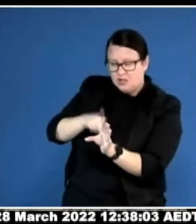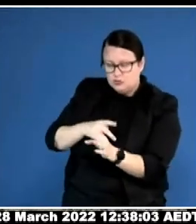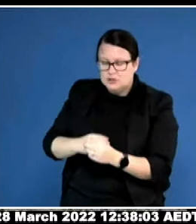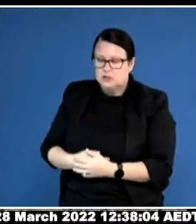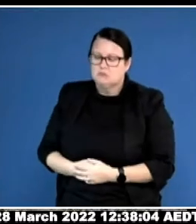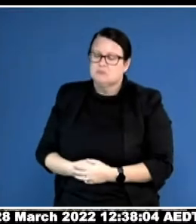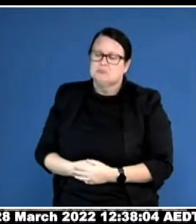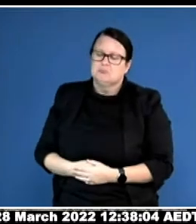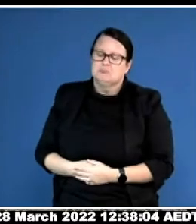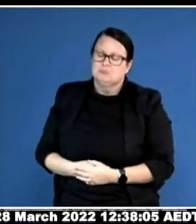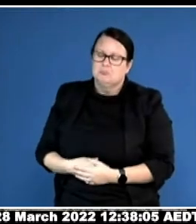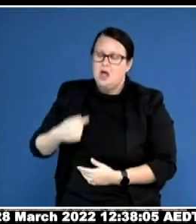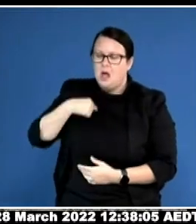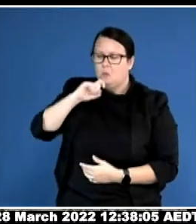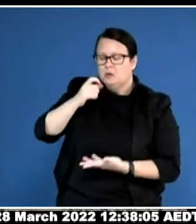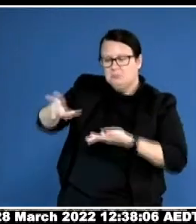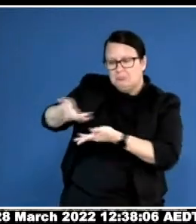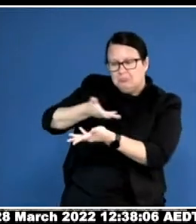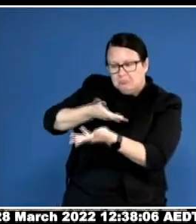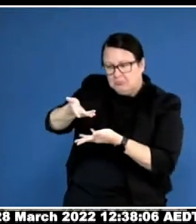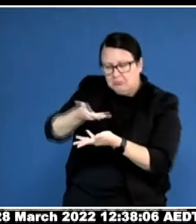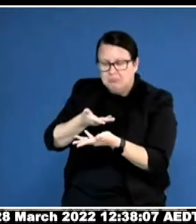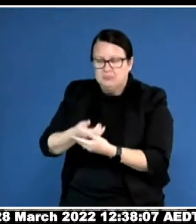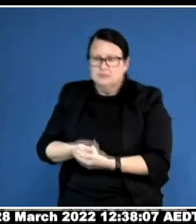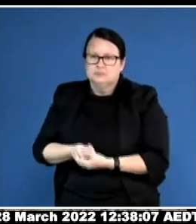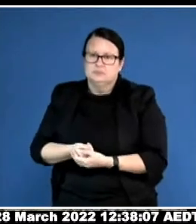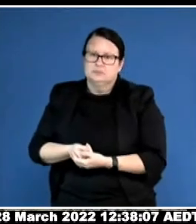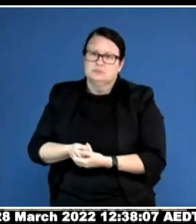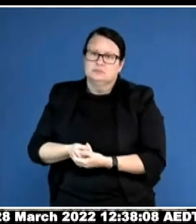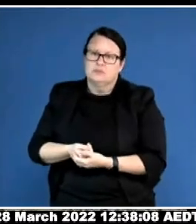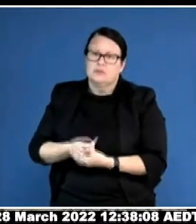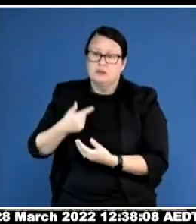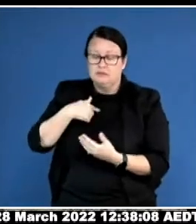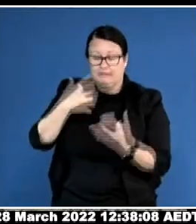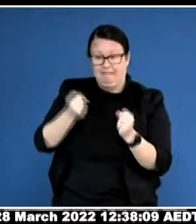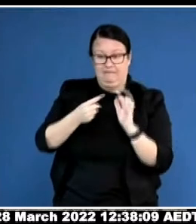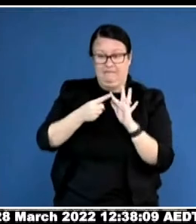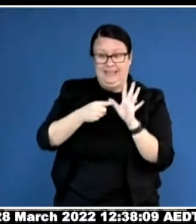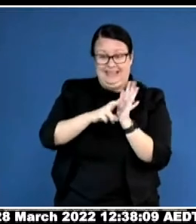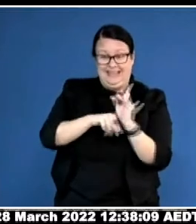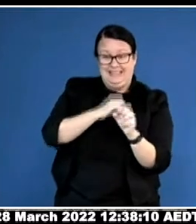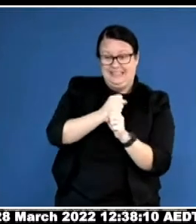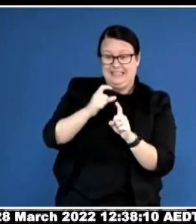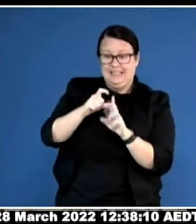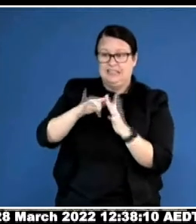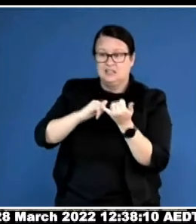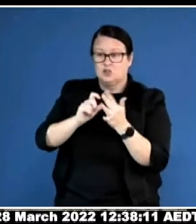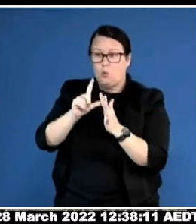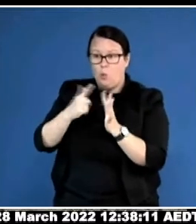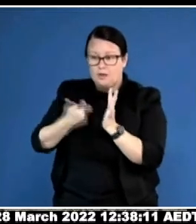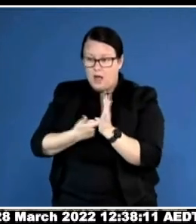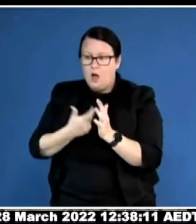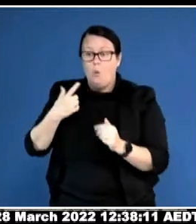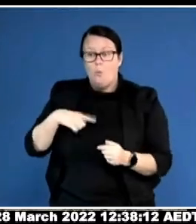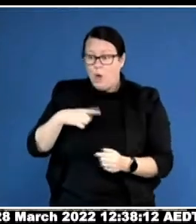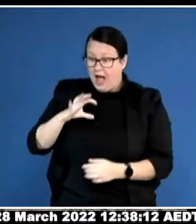around, you know, not only just, suffering with an eating disorder and not wanting to eat because I just didn't want to live anymore. It